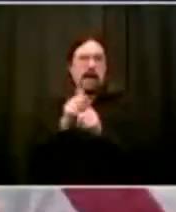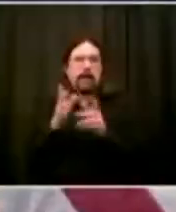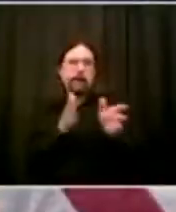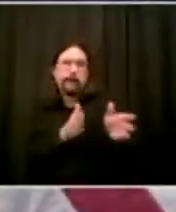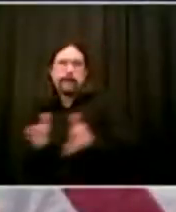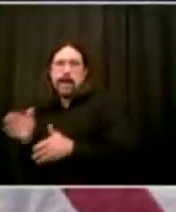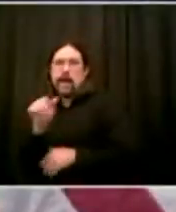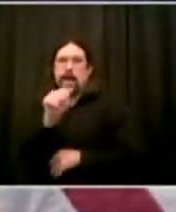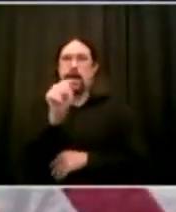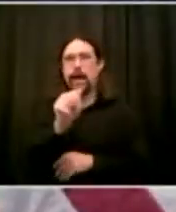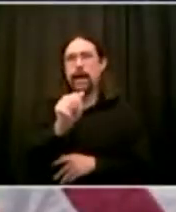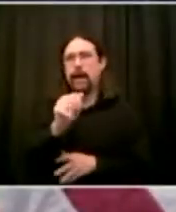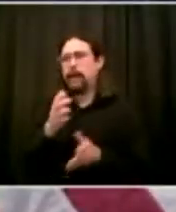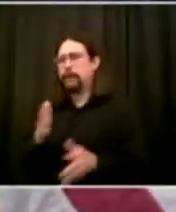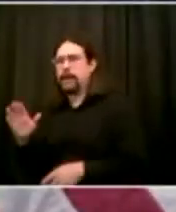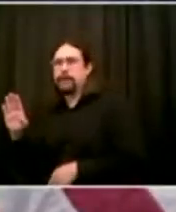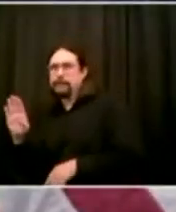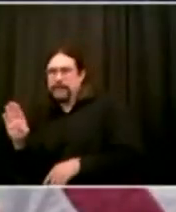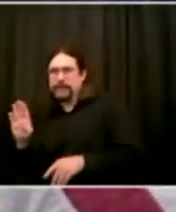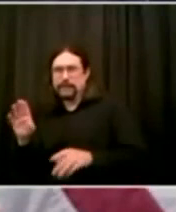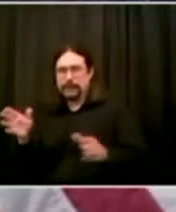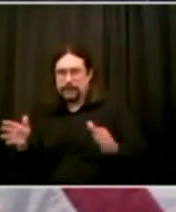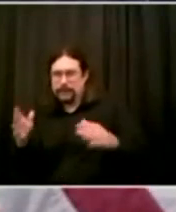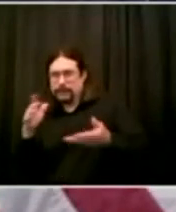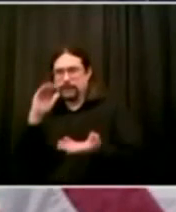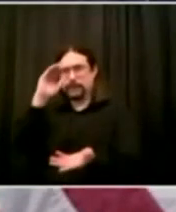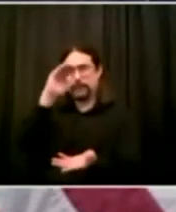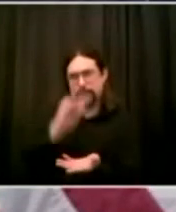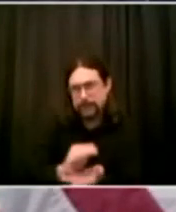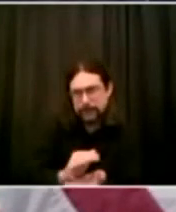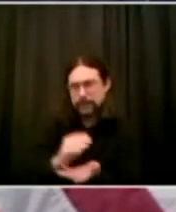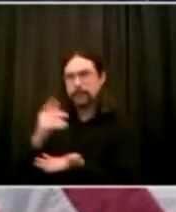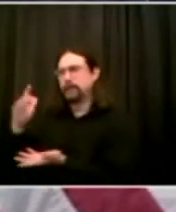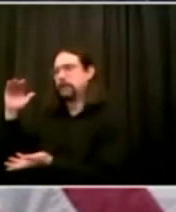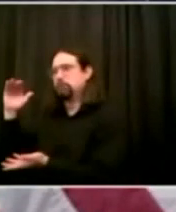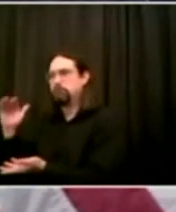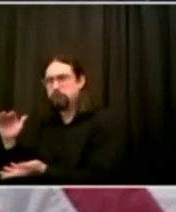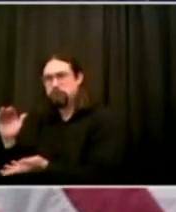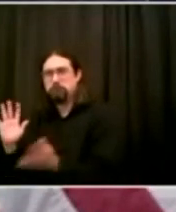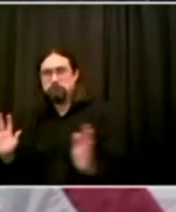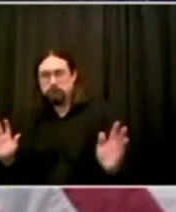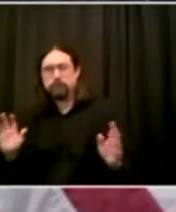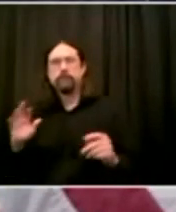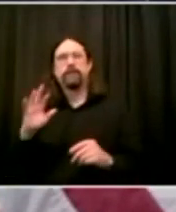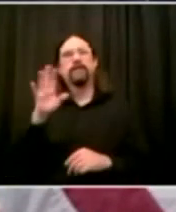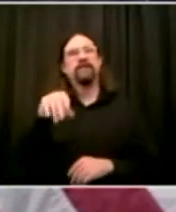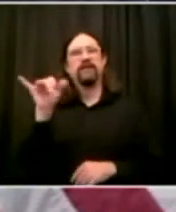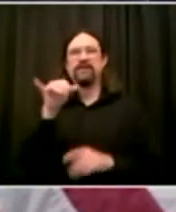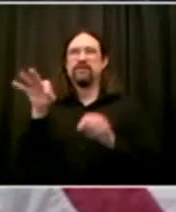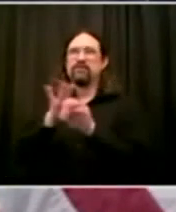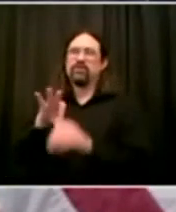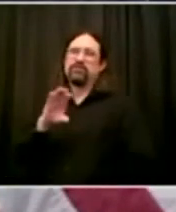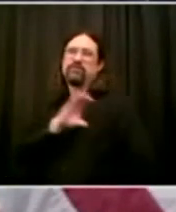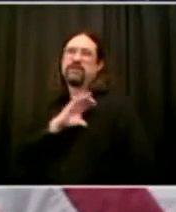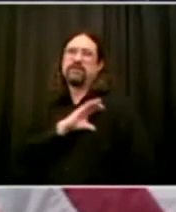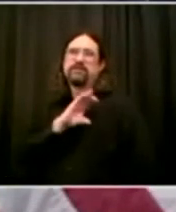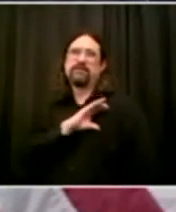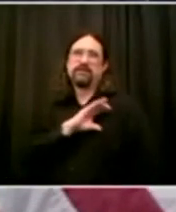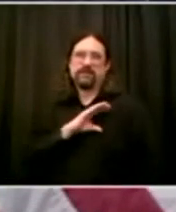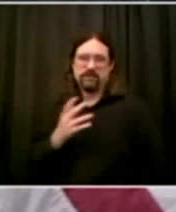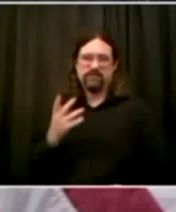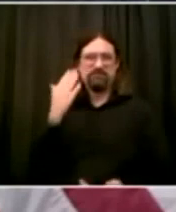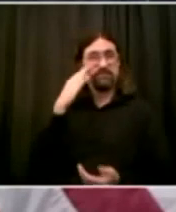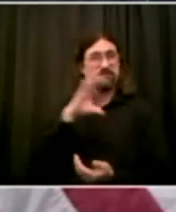responded. My office presented to the City Council a plan that would achieve $1 billion in savings for the